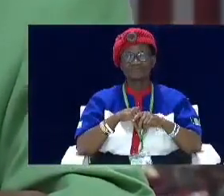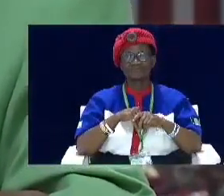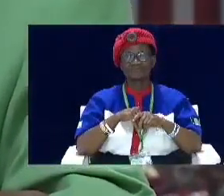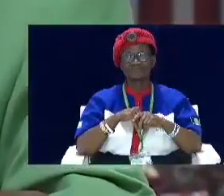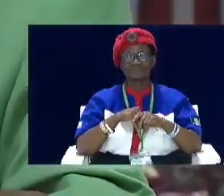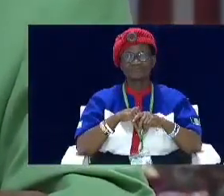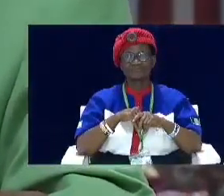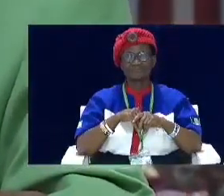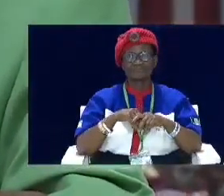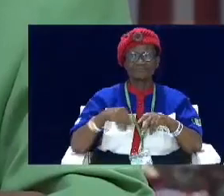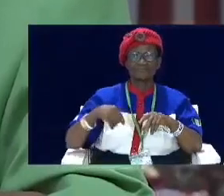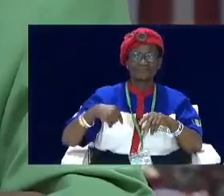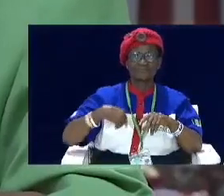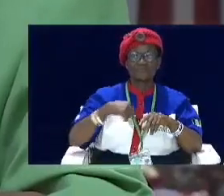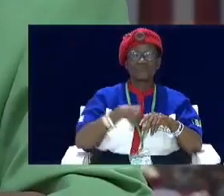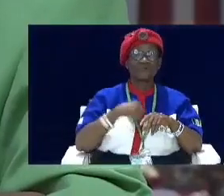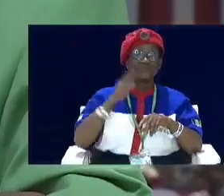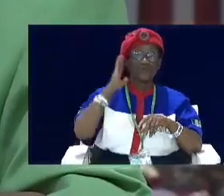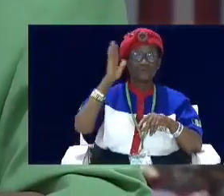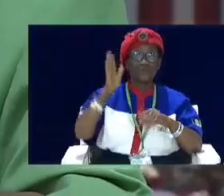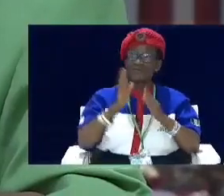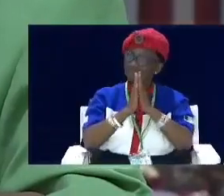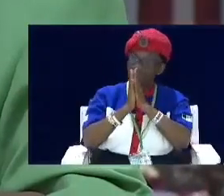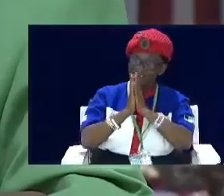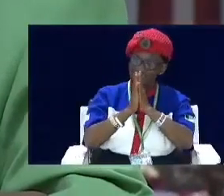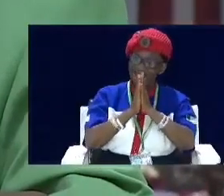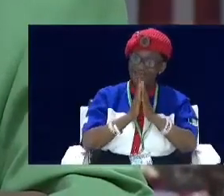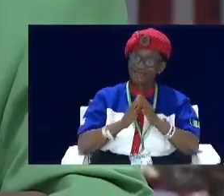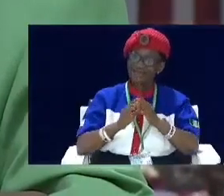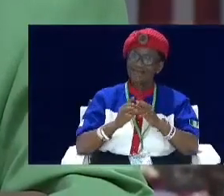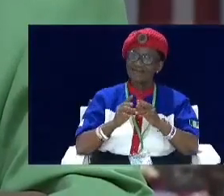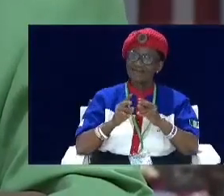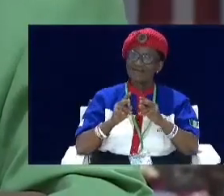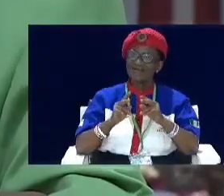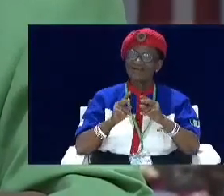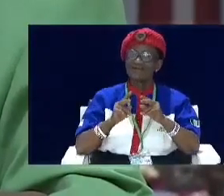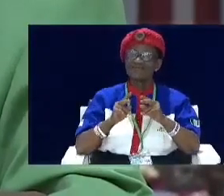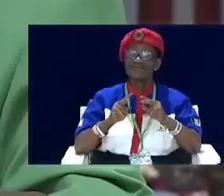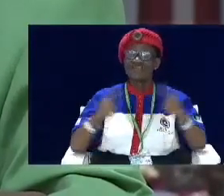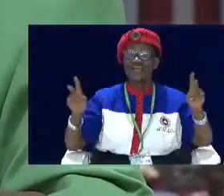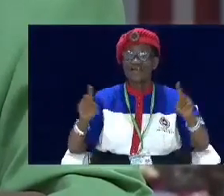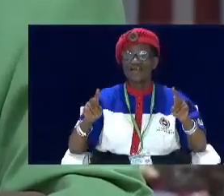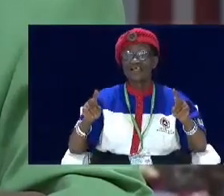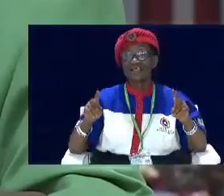So we are going to pray a very, very violent prayer